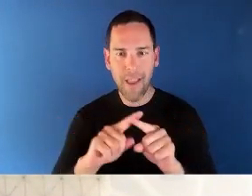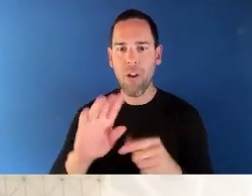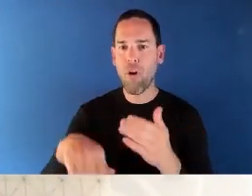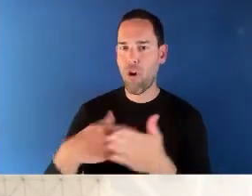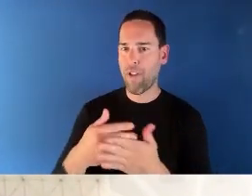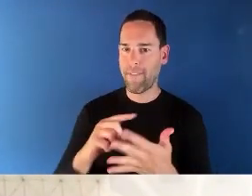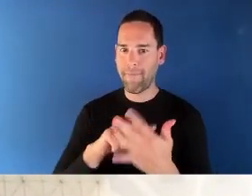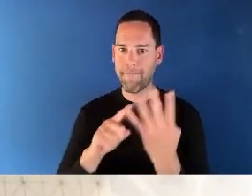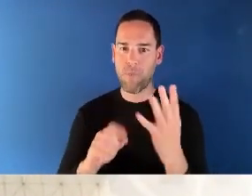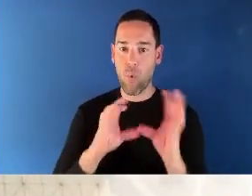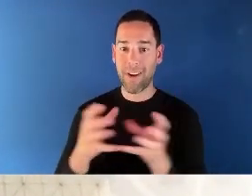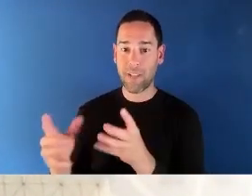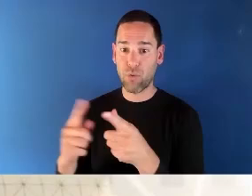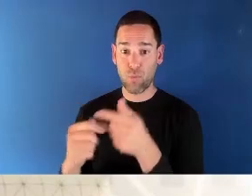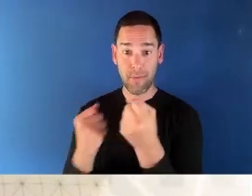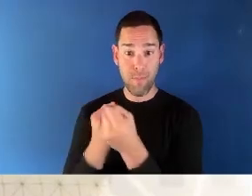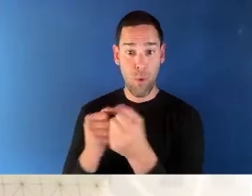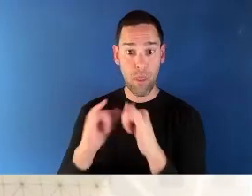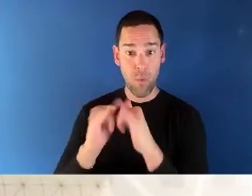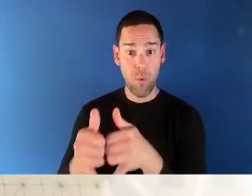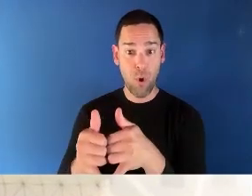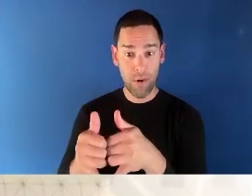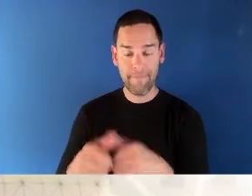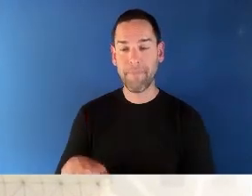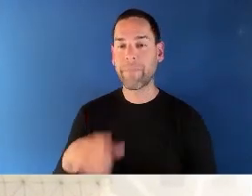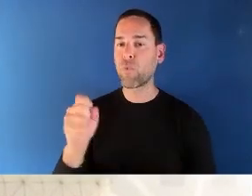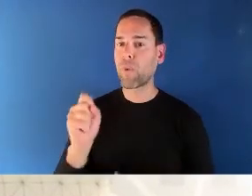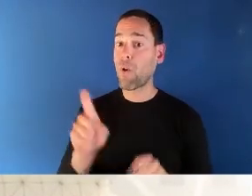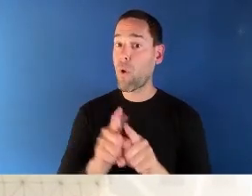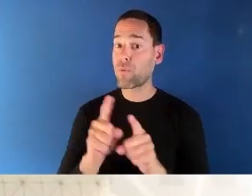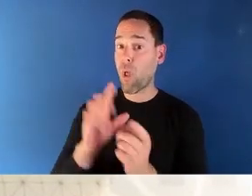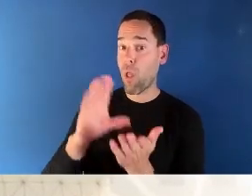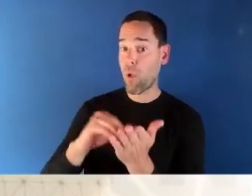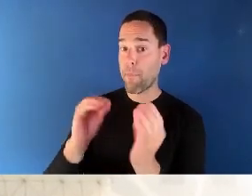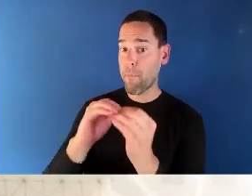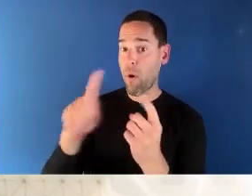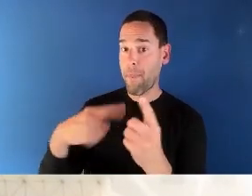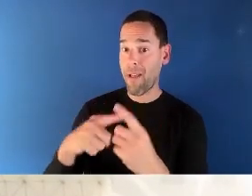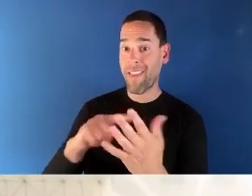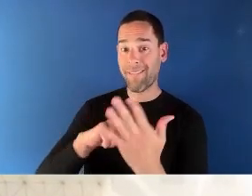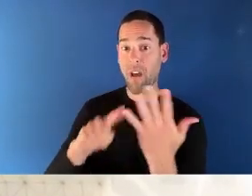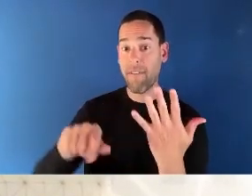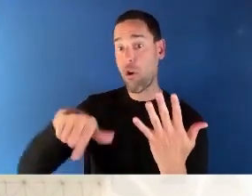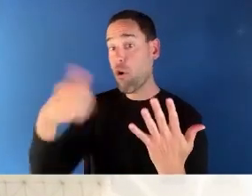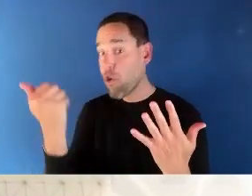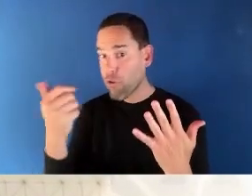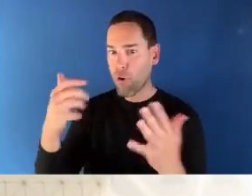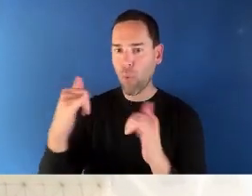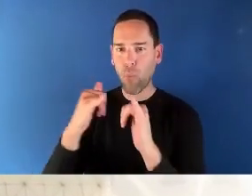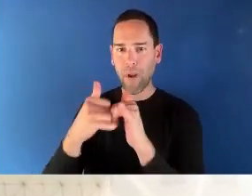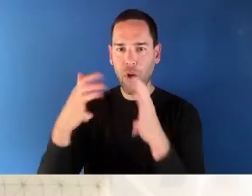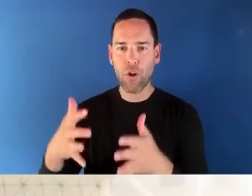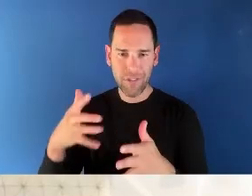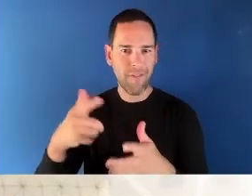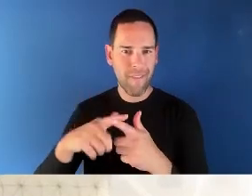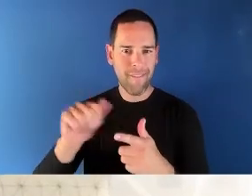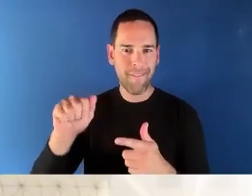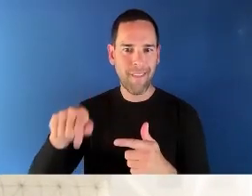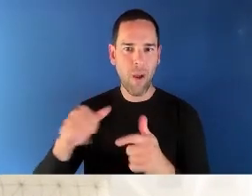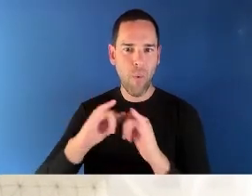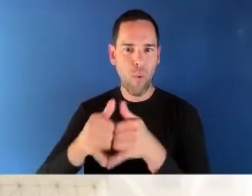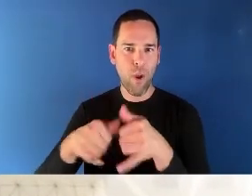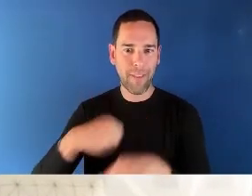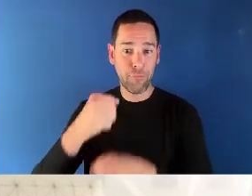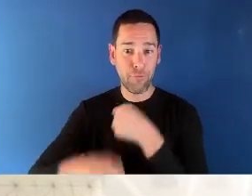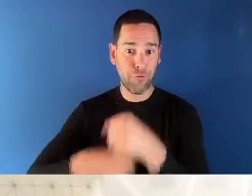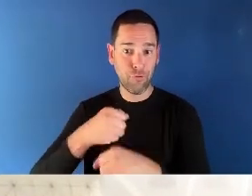happen. You can also find out more about the 5 other winners of the Heumann-Armstrong Award from this year, who also have videos